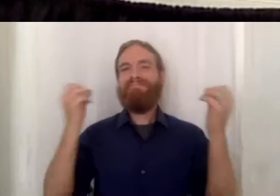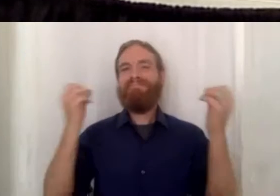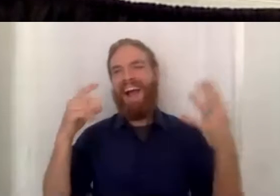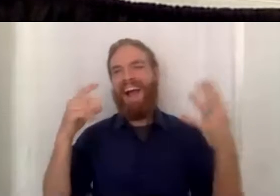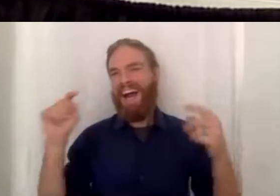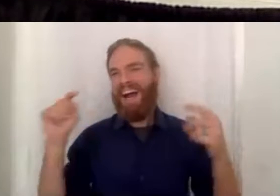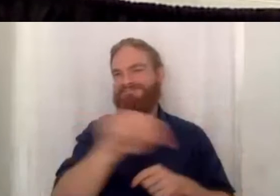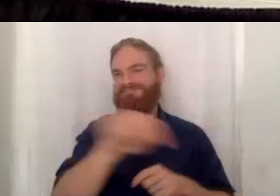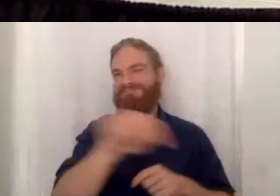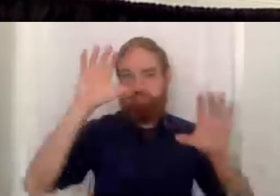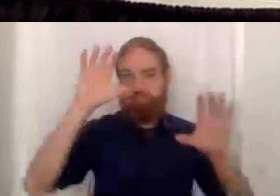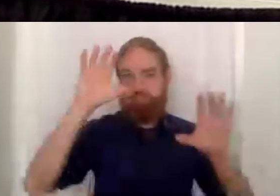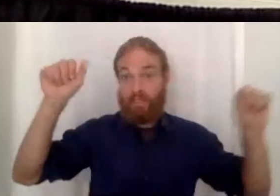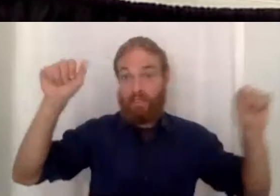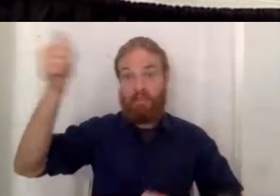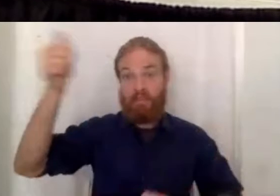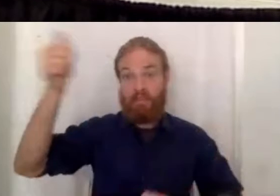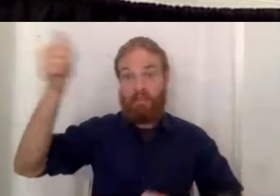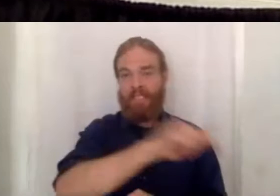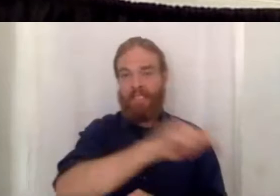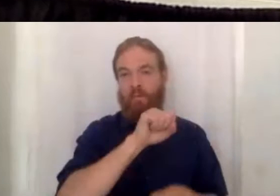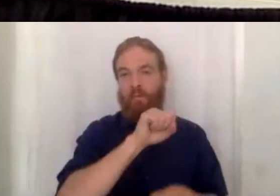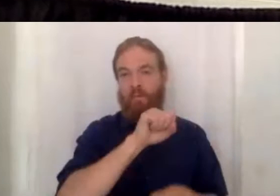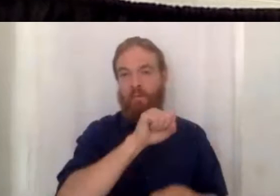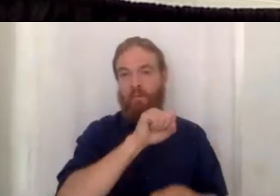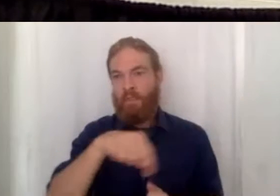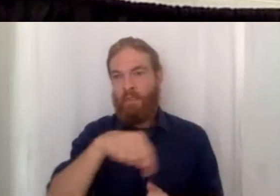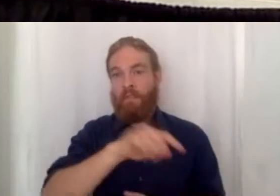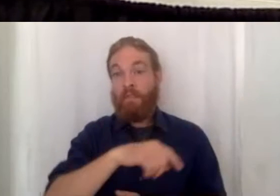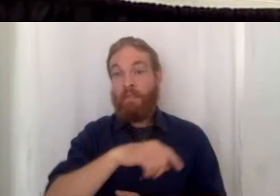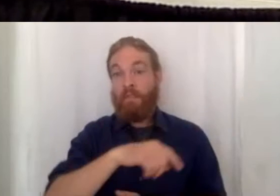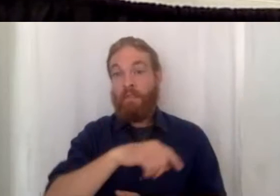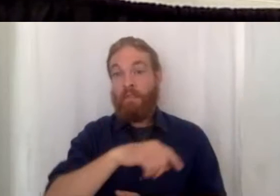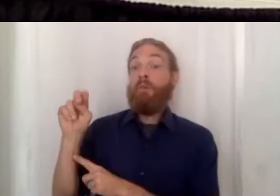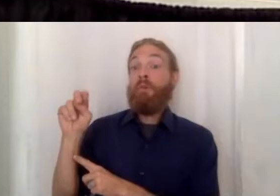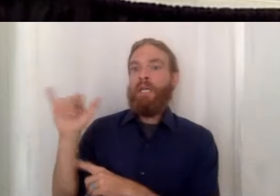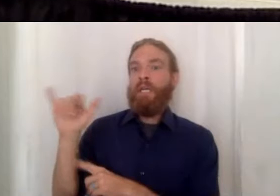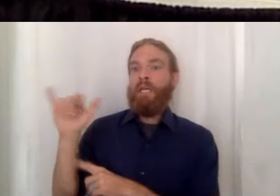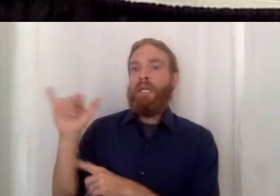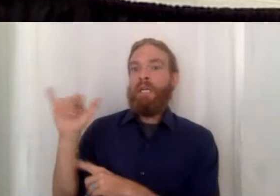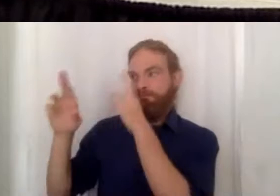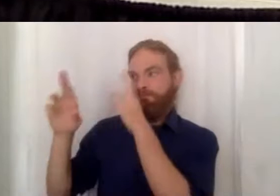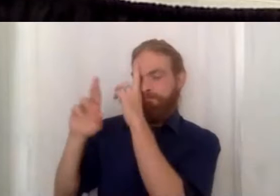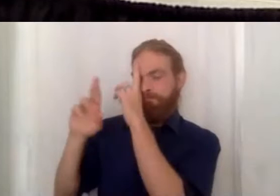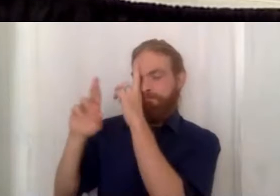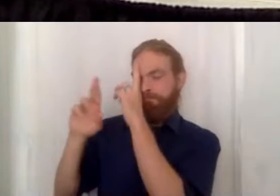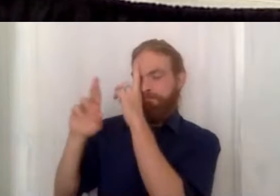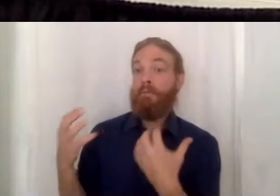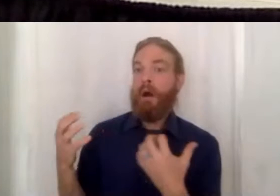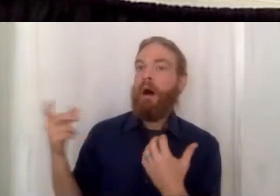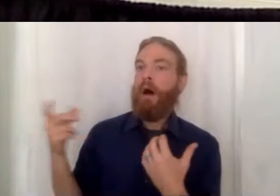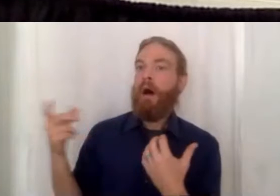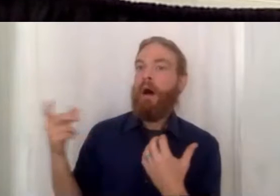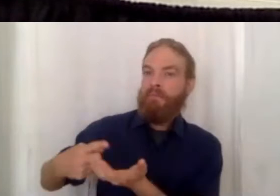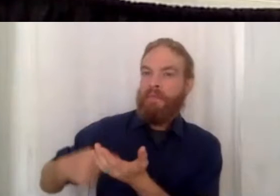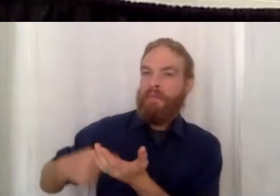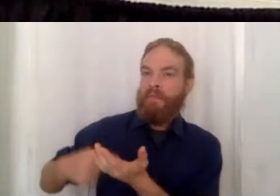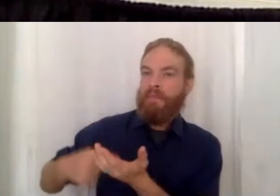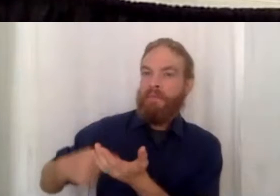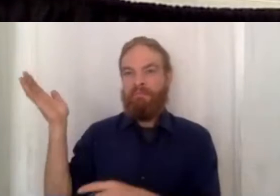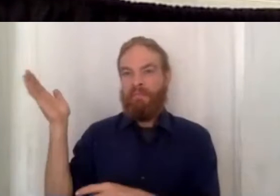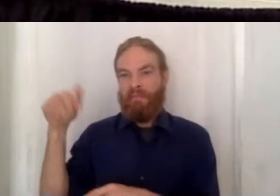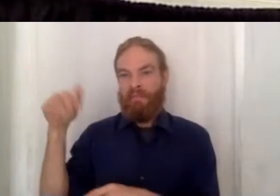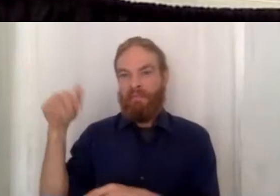of respect for your time, I wanted to have you speak first and with our board, and